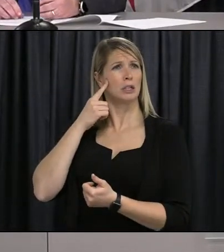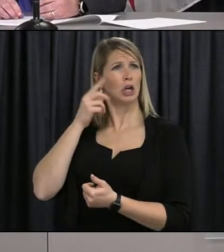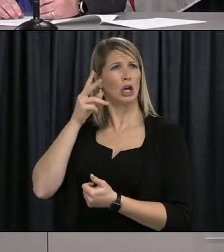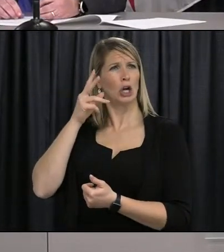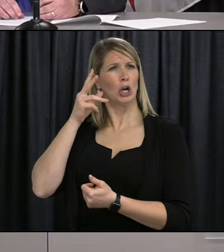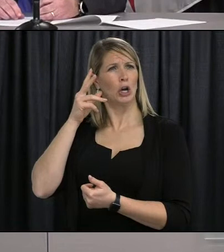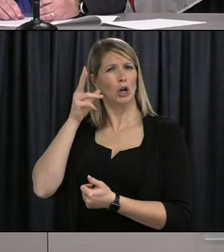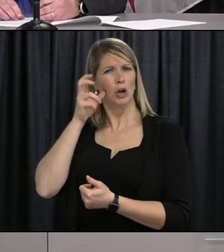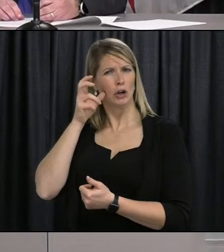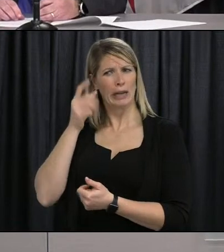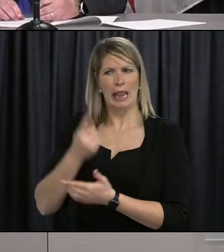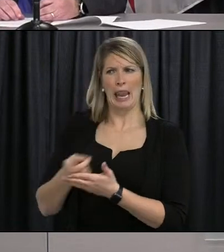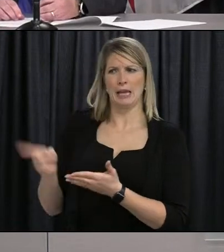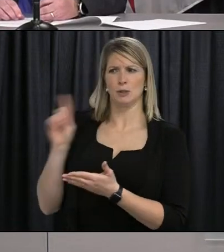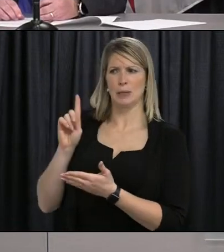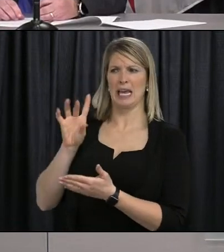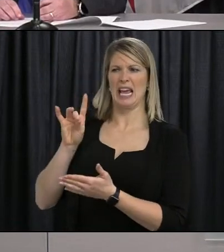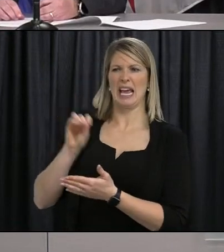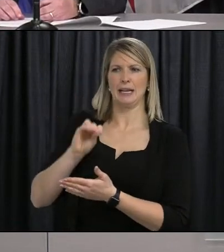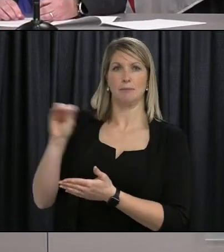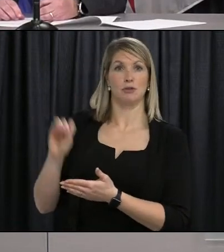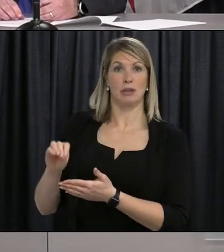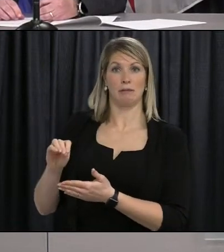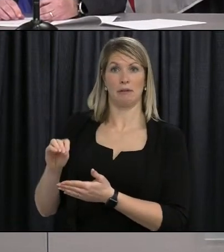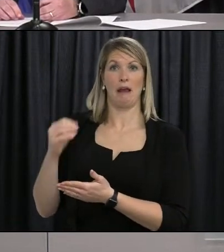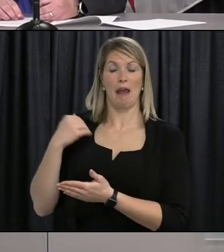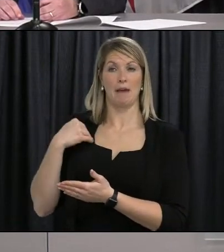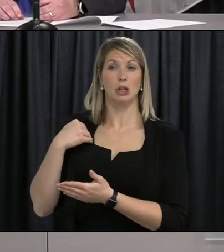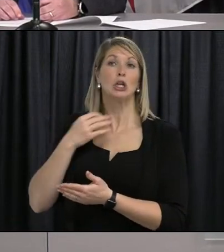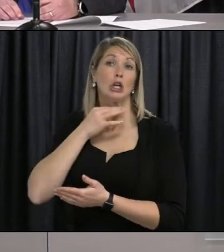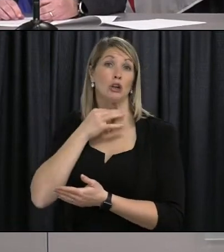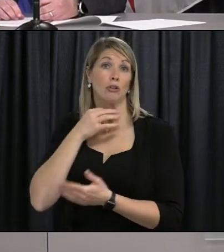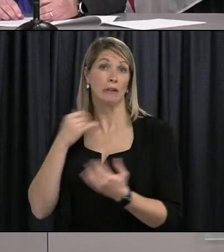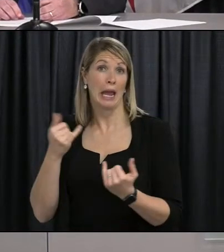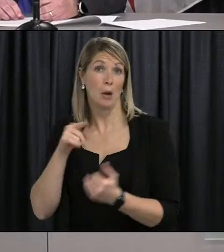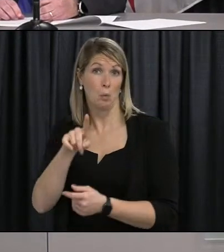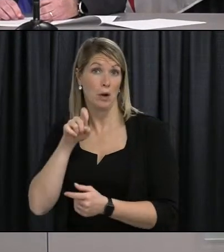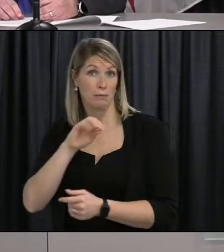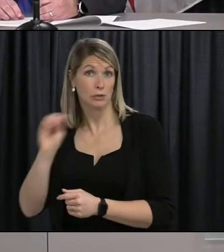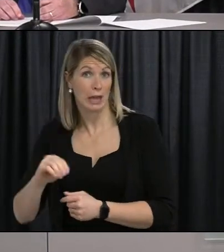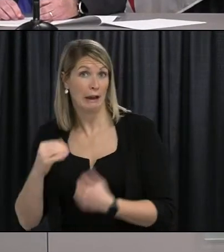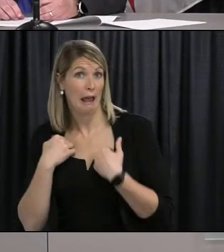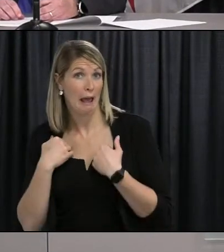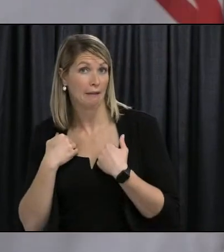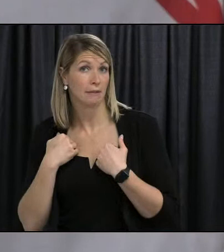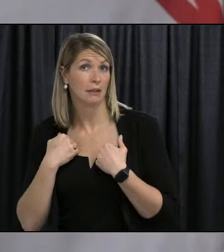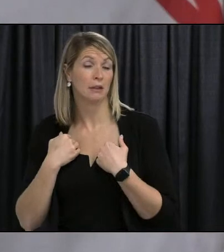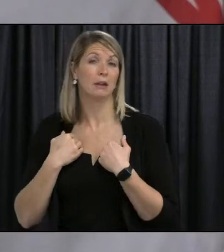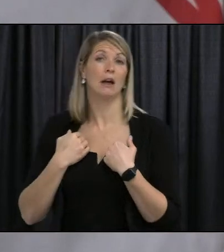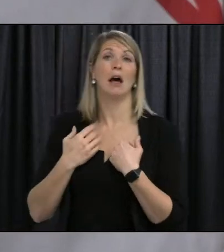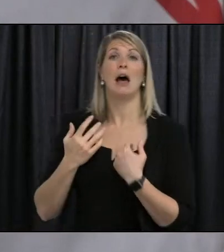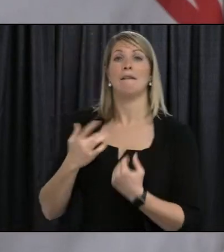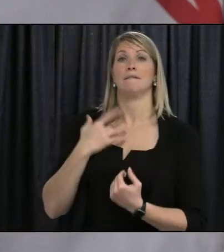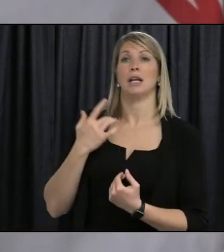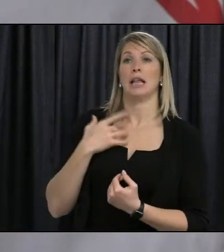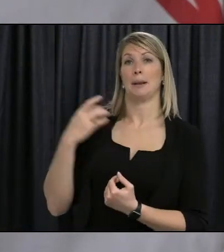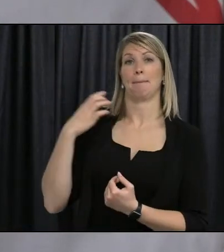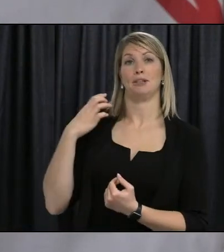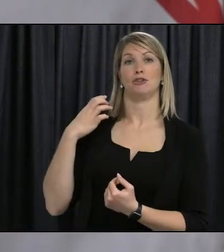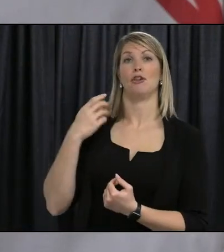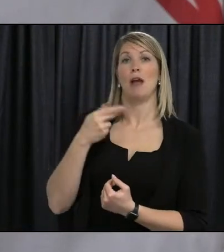80% last week, but I'm not sure, and I'm wondering if we're up to 100, or if not, why not? So I believe the minister made that